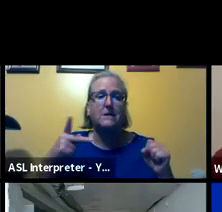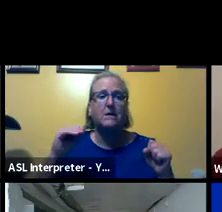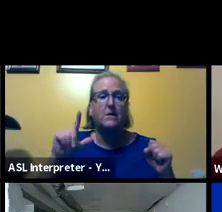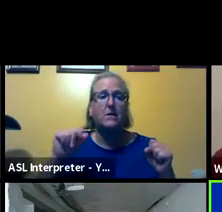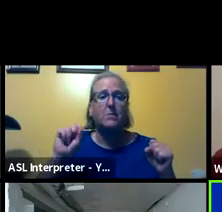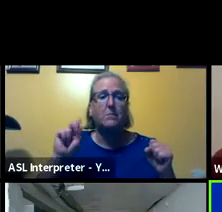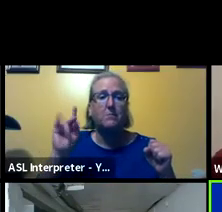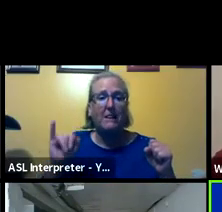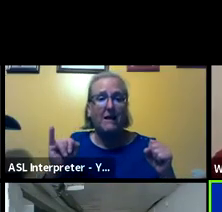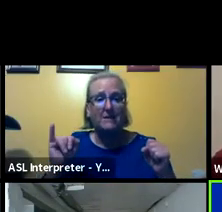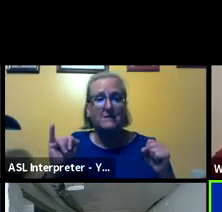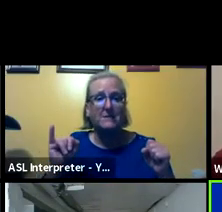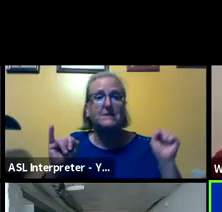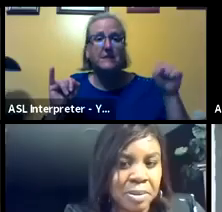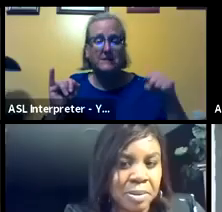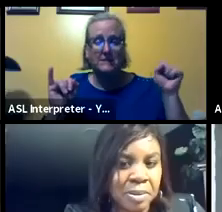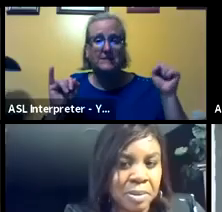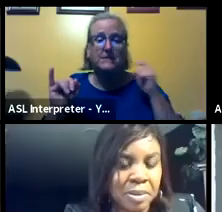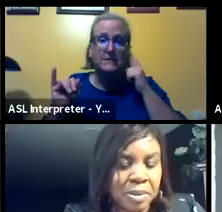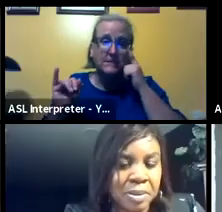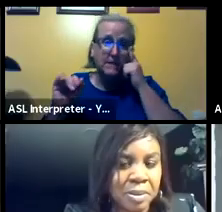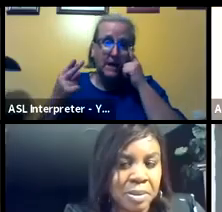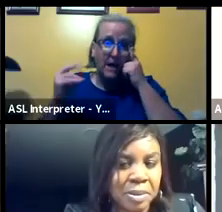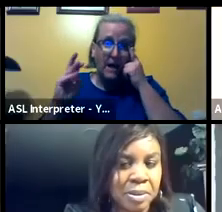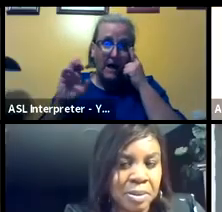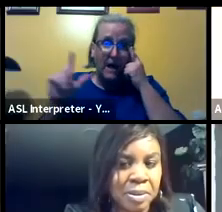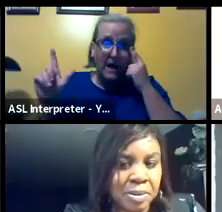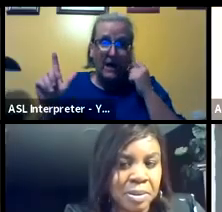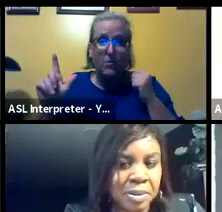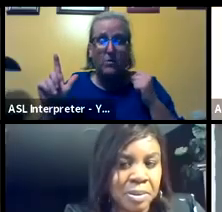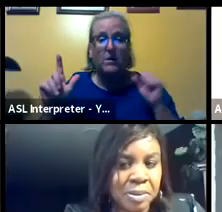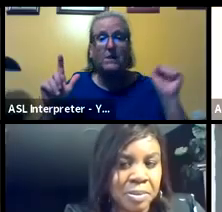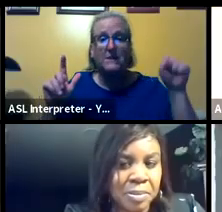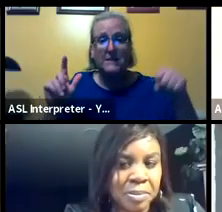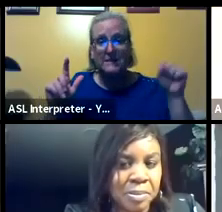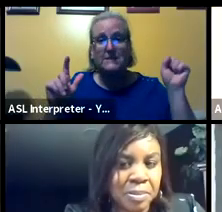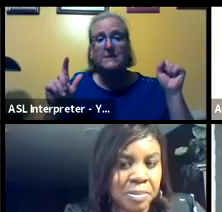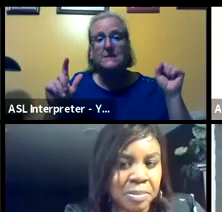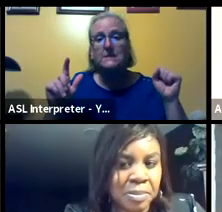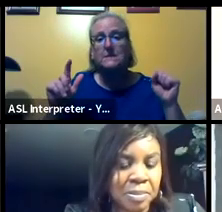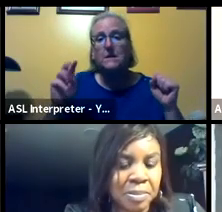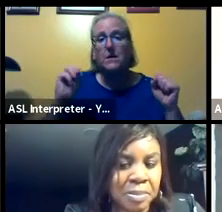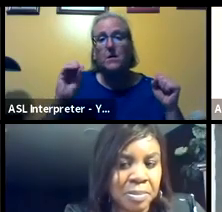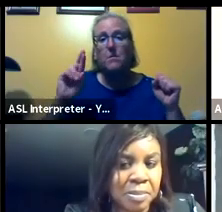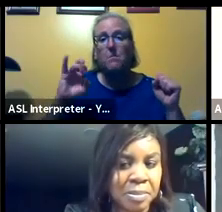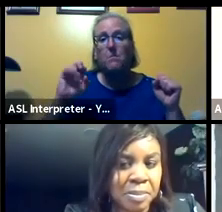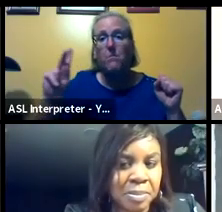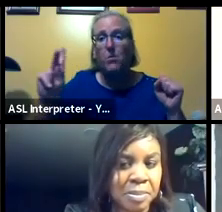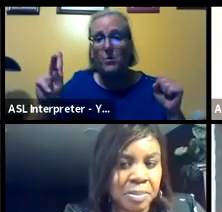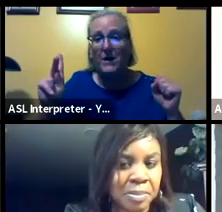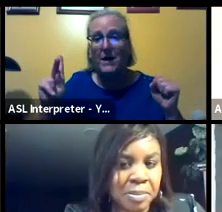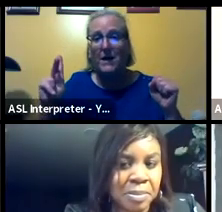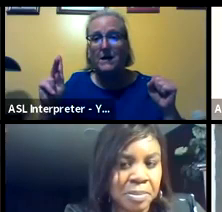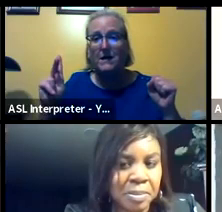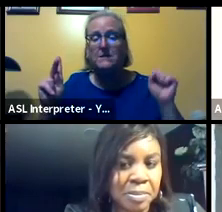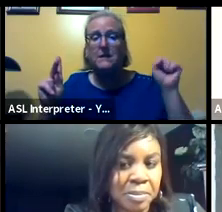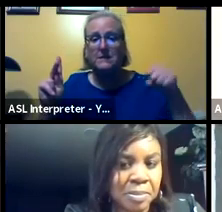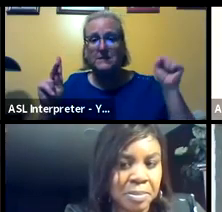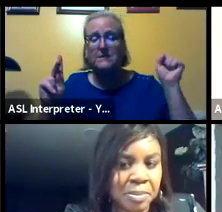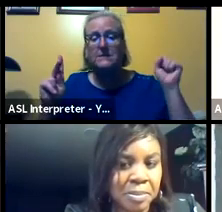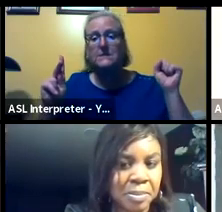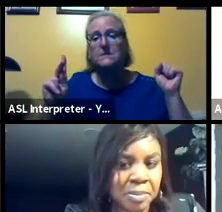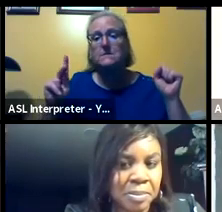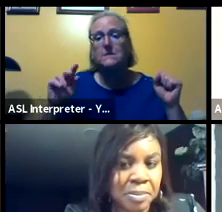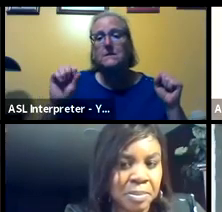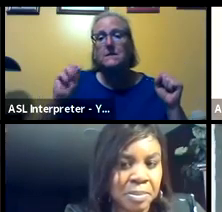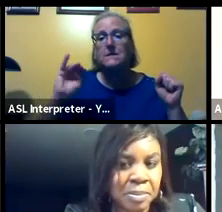Pulaski? Fred Pulaski, yes. Mr. Howell? Warren Howell, yes. Moriak? Monica Moriak, yes.